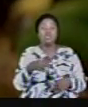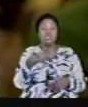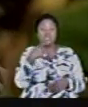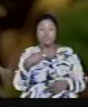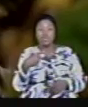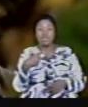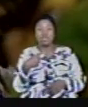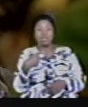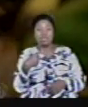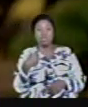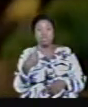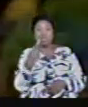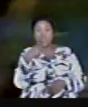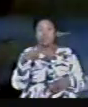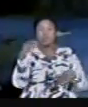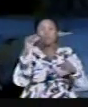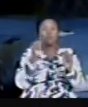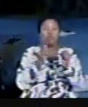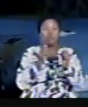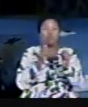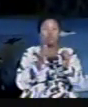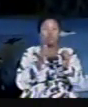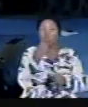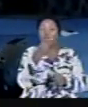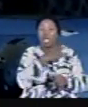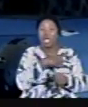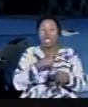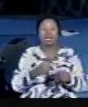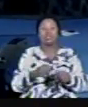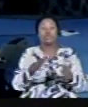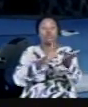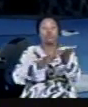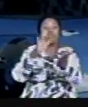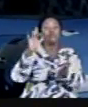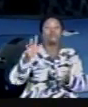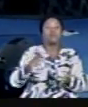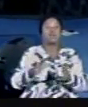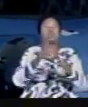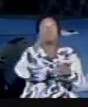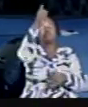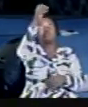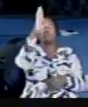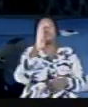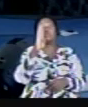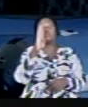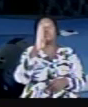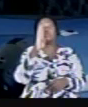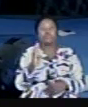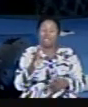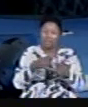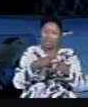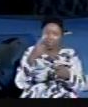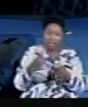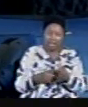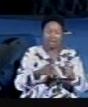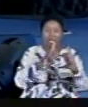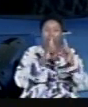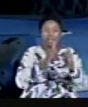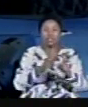of tongues and magnified God. Then answered Peter,